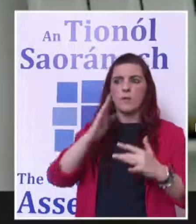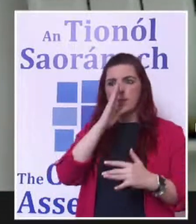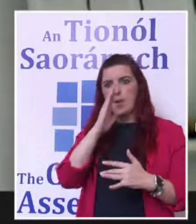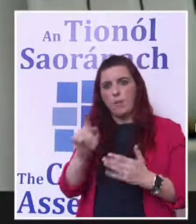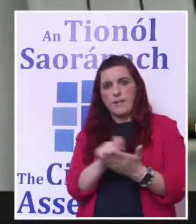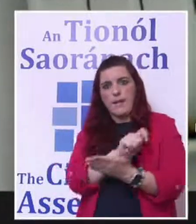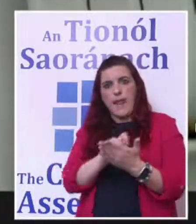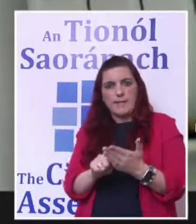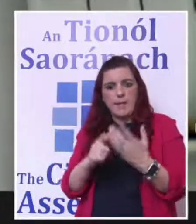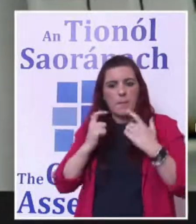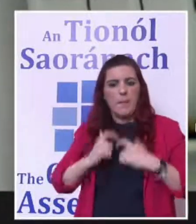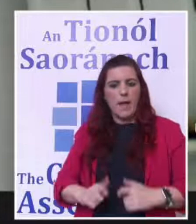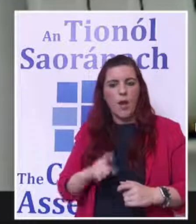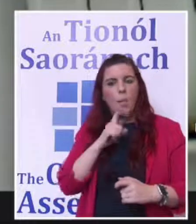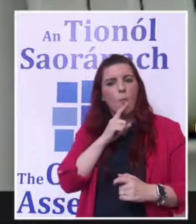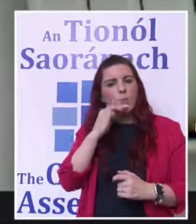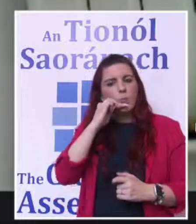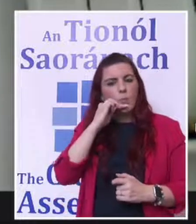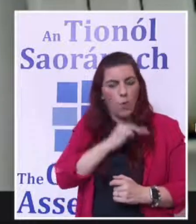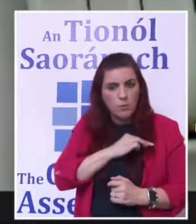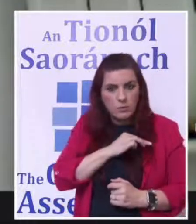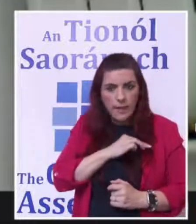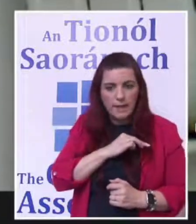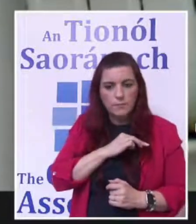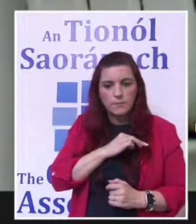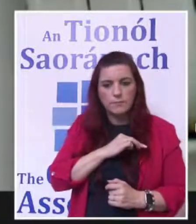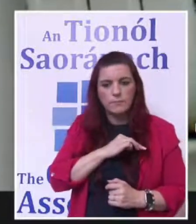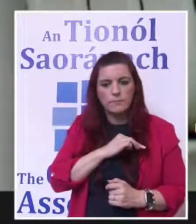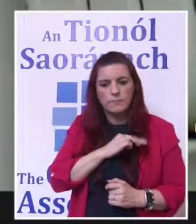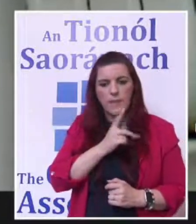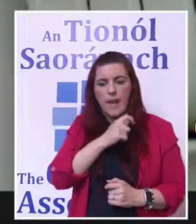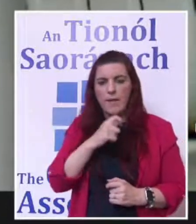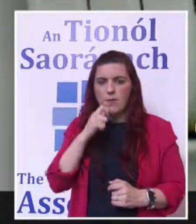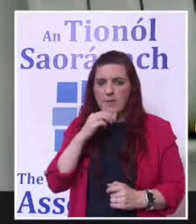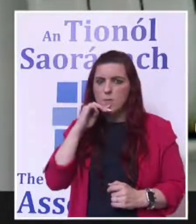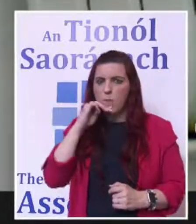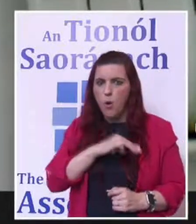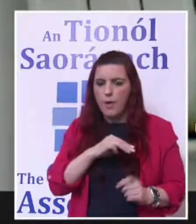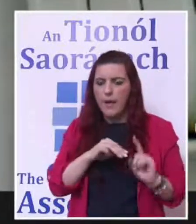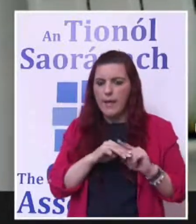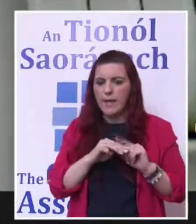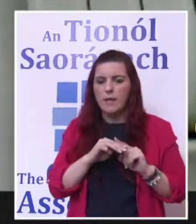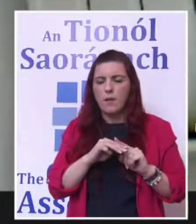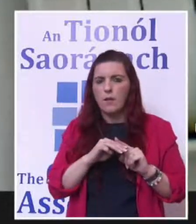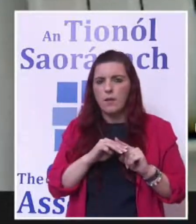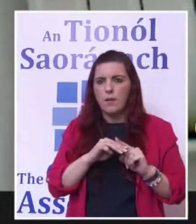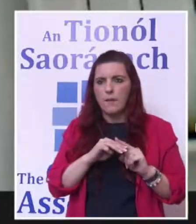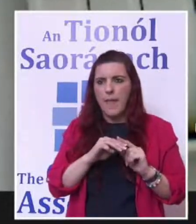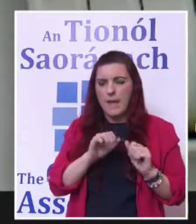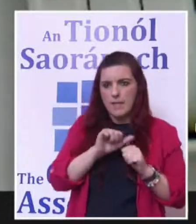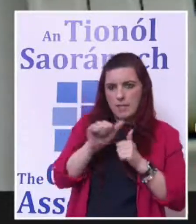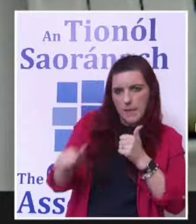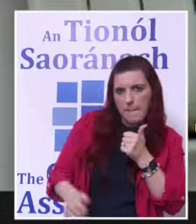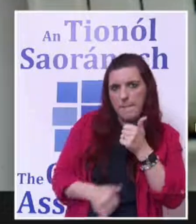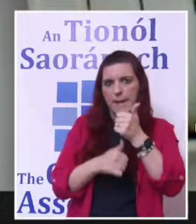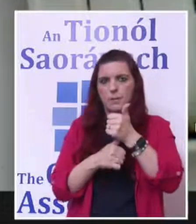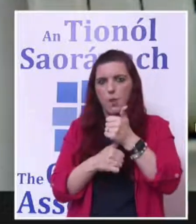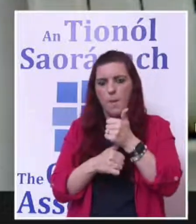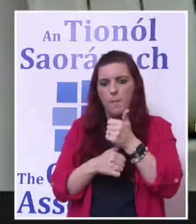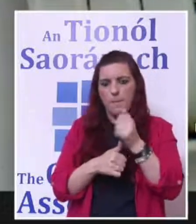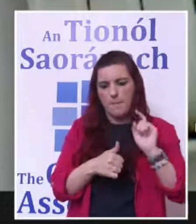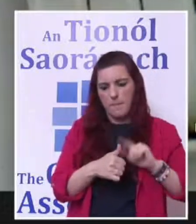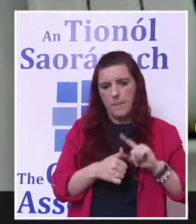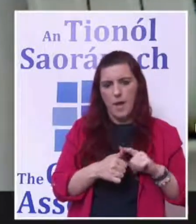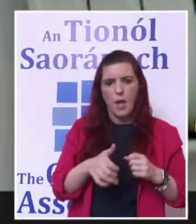mayor, but critically, and I do say this critically, underpinned by